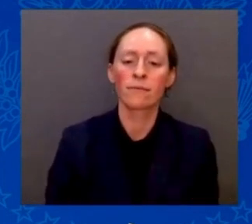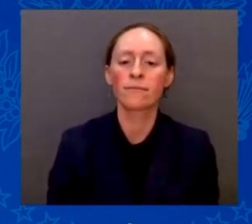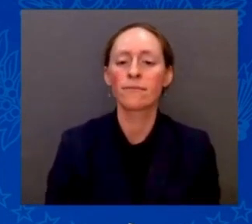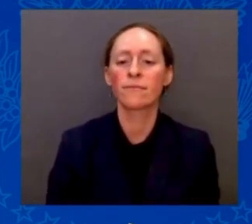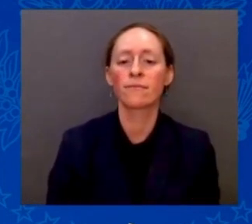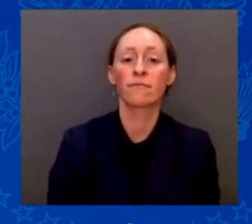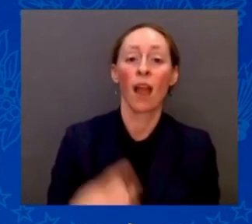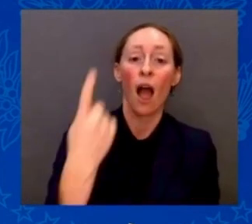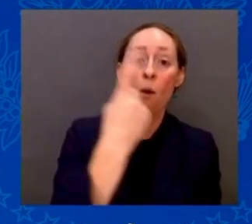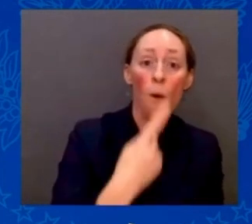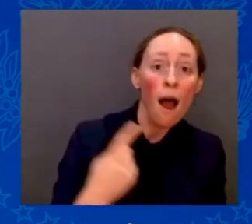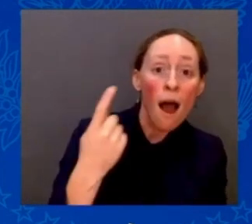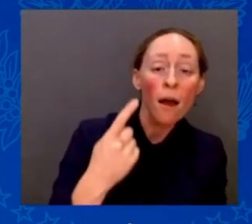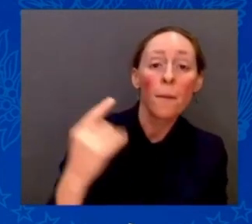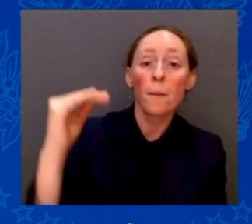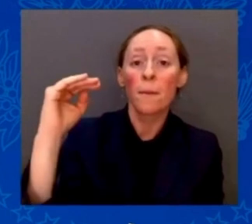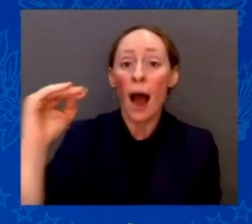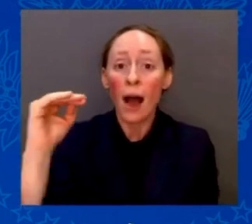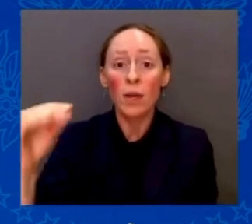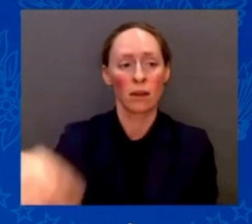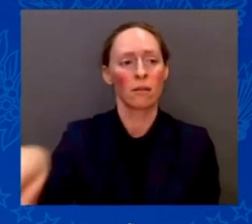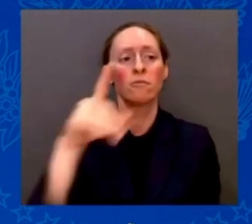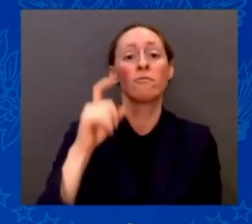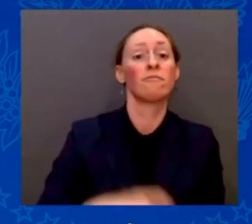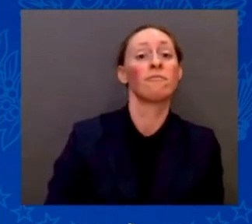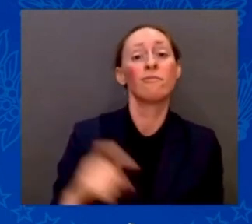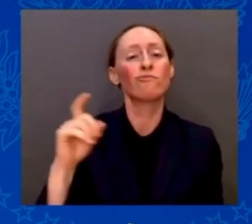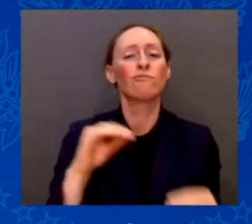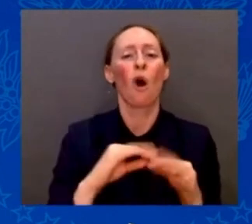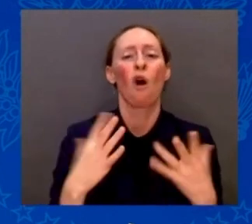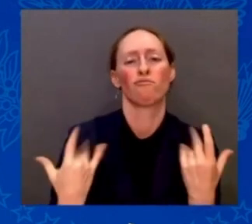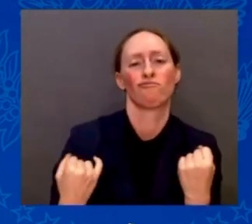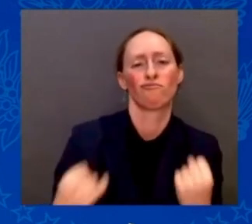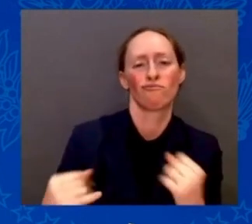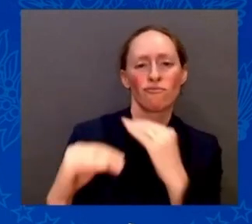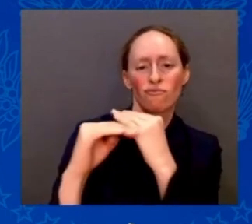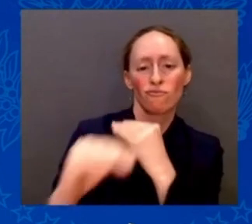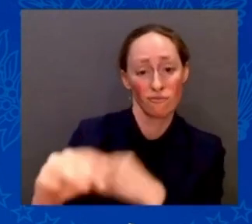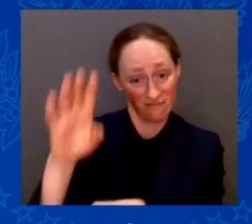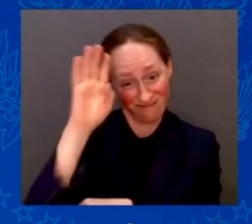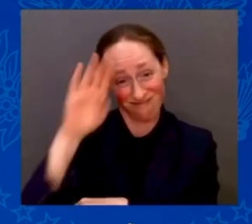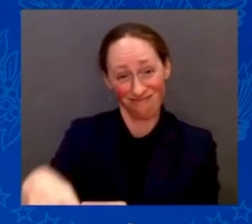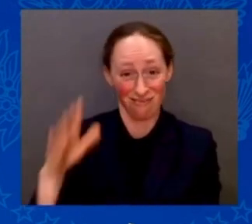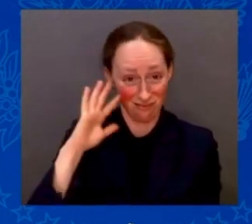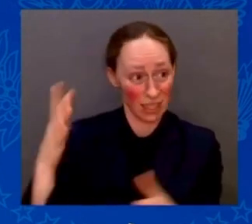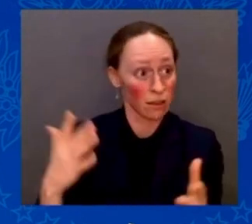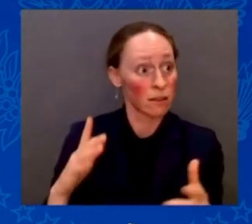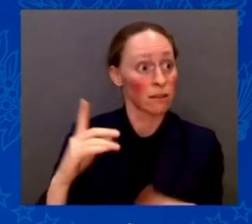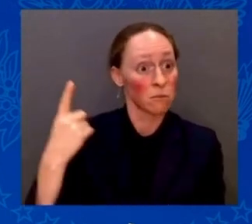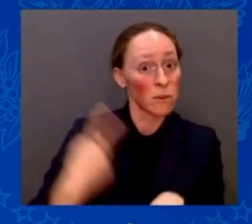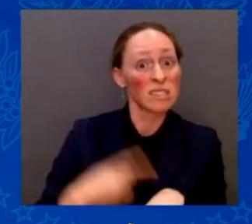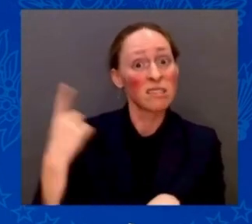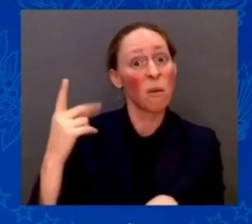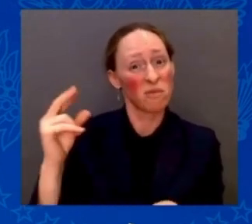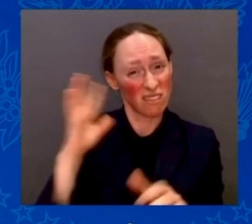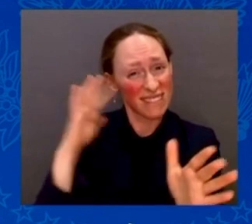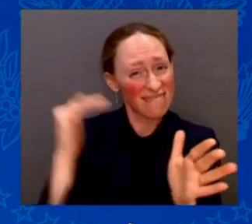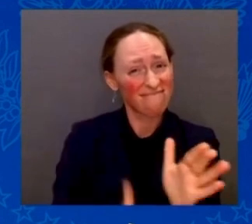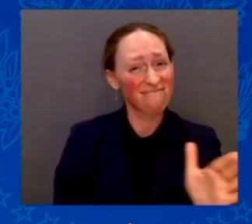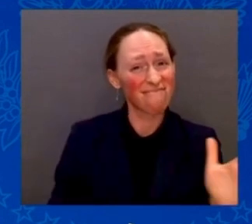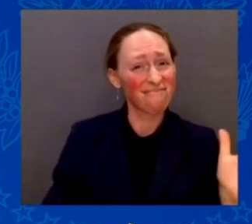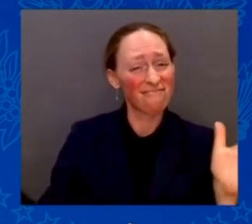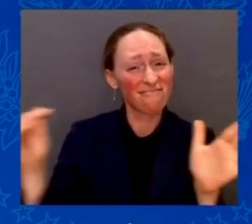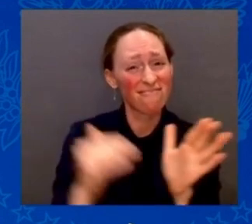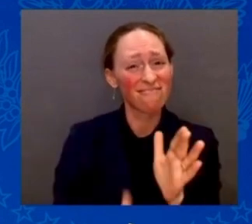away. It's not like, well, these are the last disasters. We know this works. And I've watched some of you folks stand in front of me on